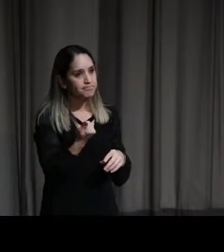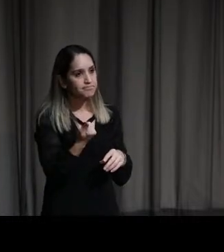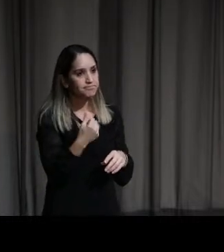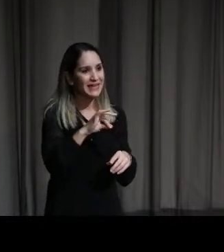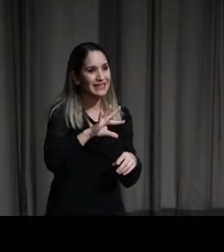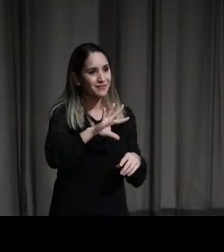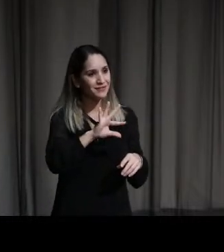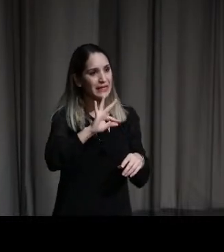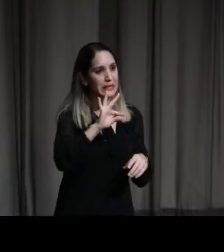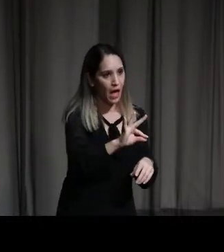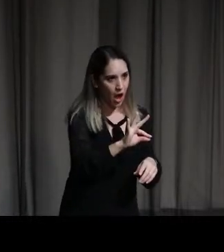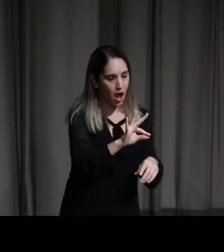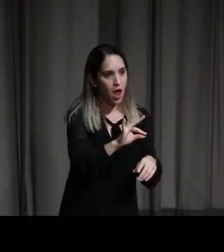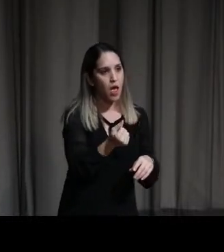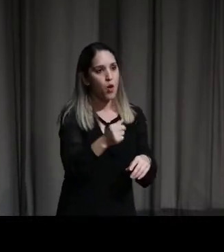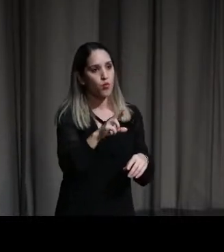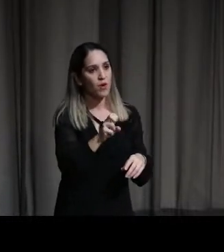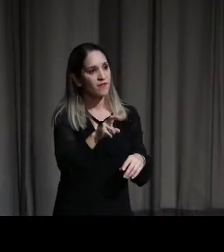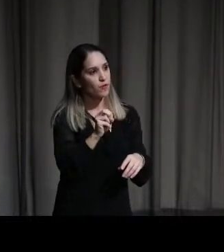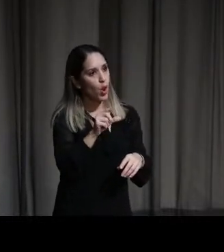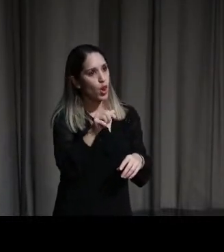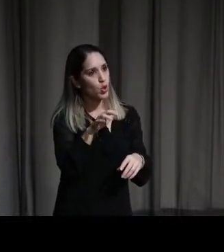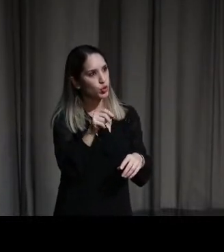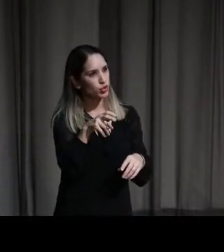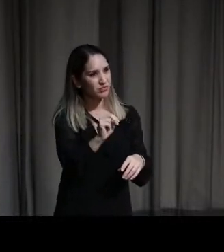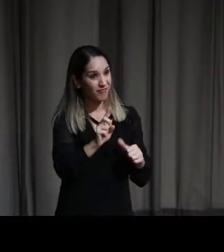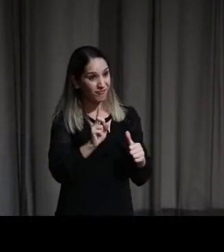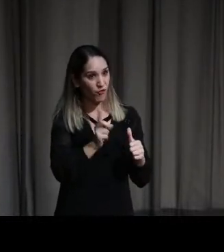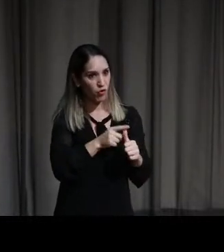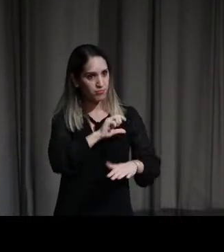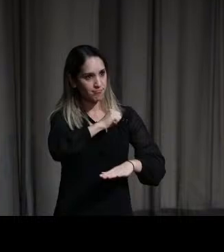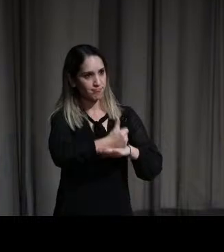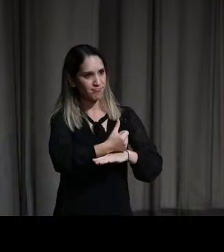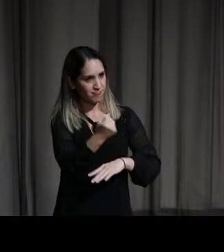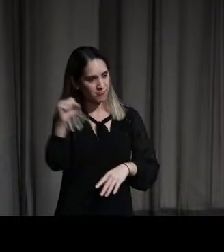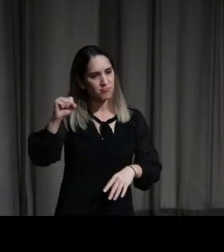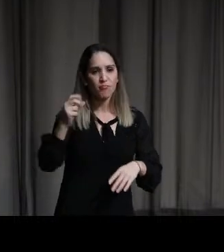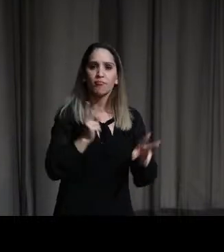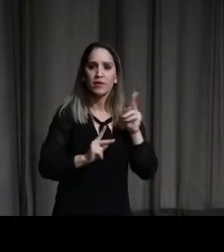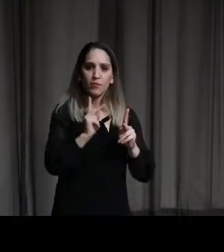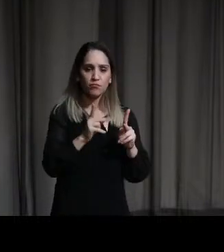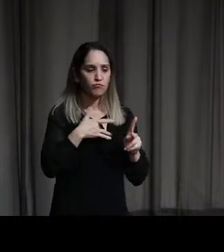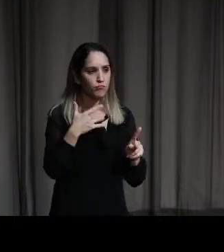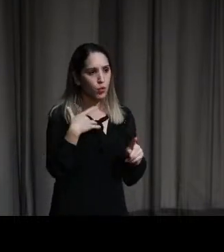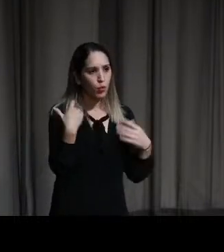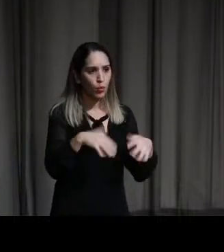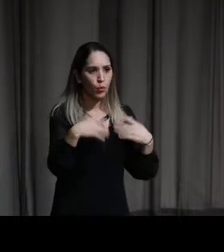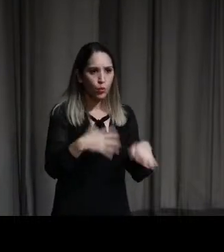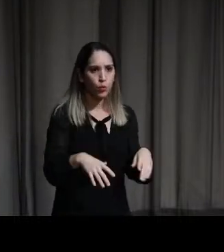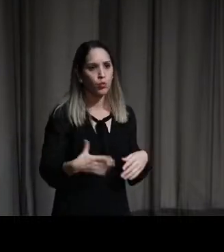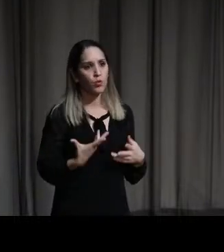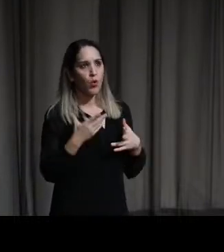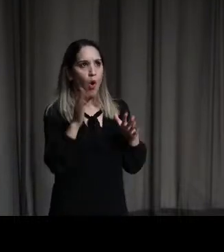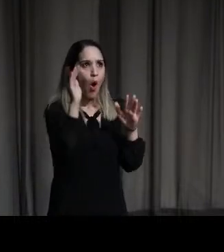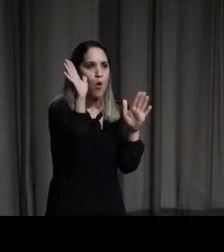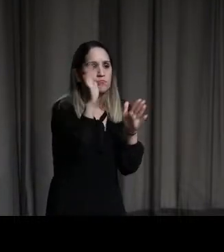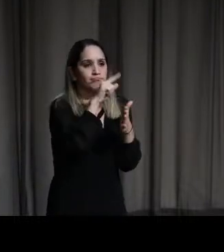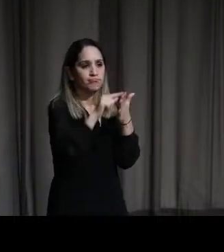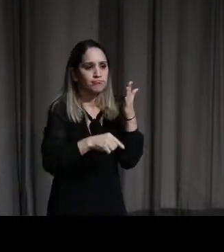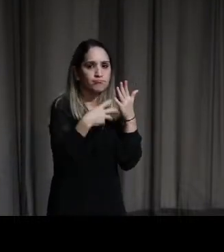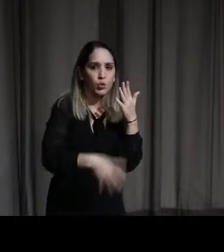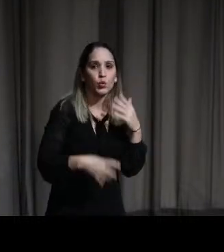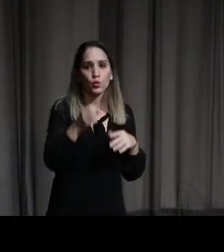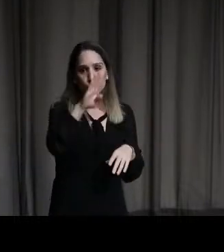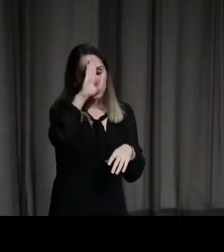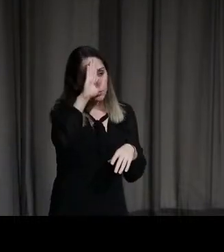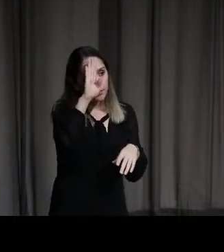in power inspires a great deal of hope at first, both, you know, across the Cuban population, who,